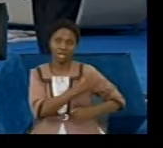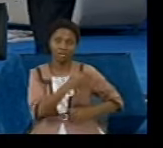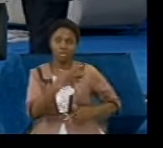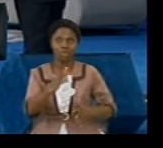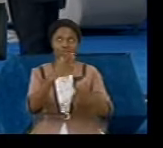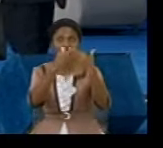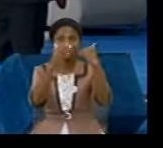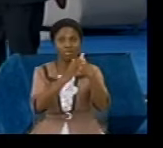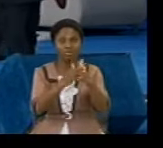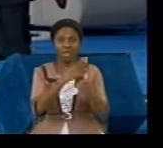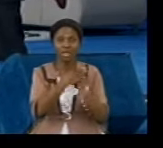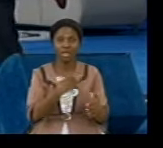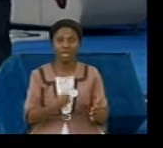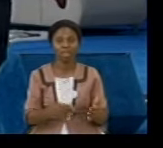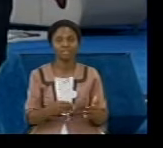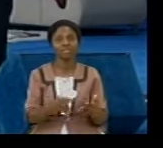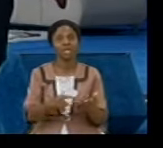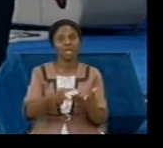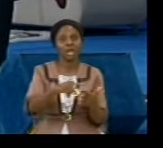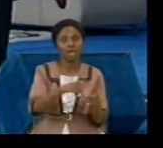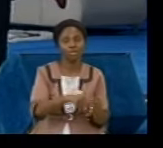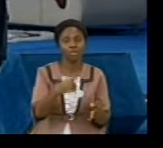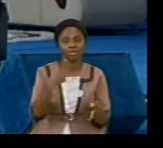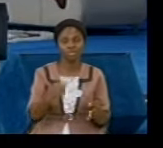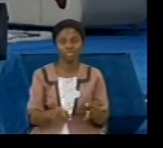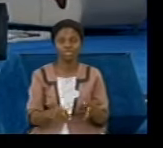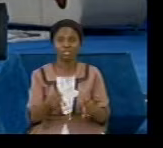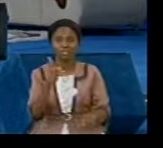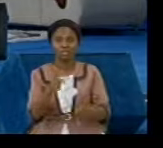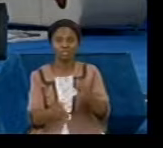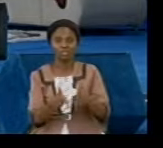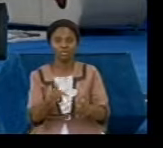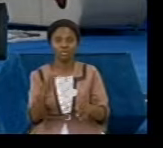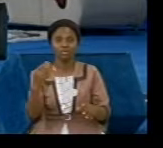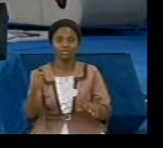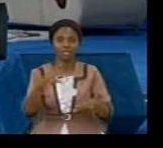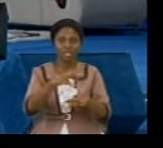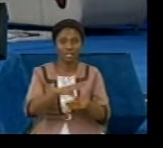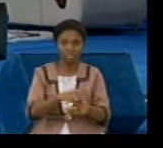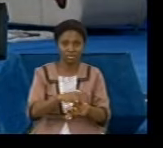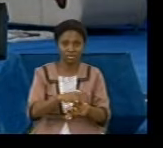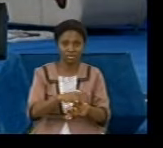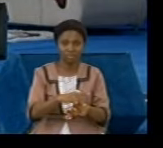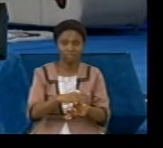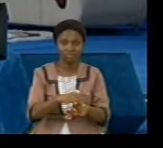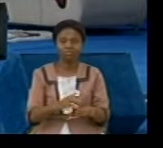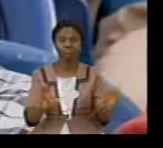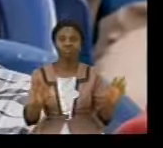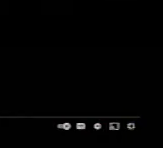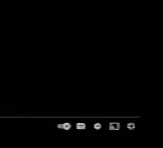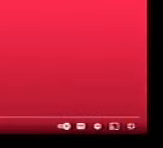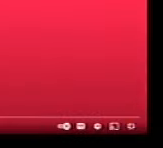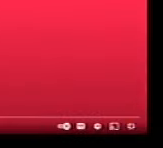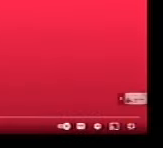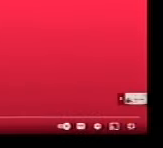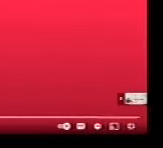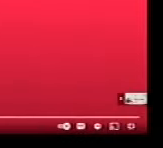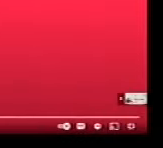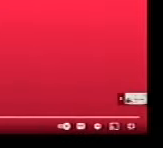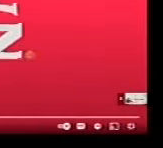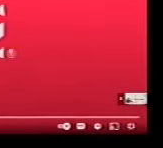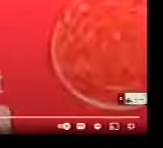And among the inhabitants of the earth, none.